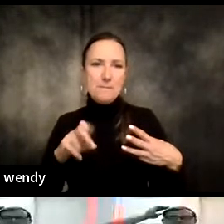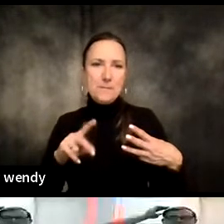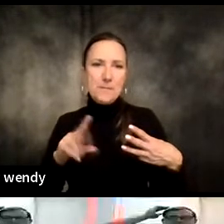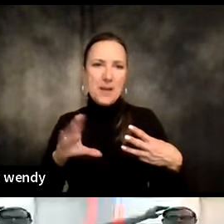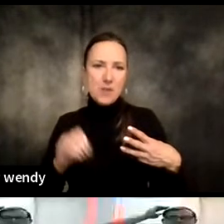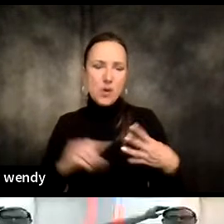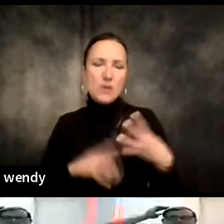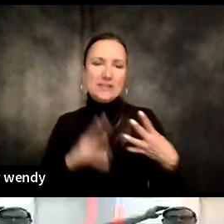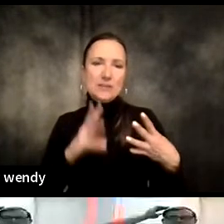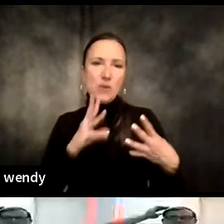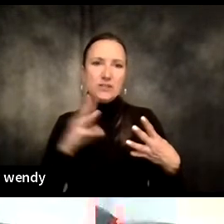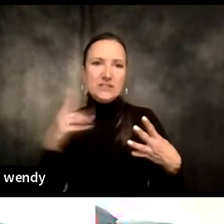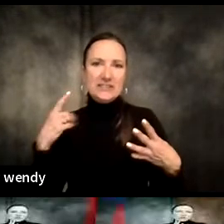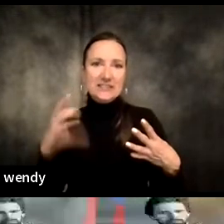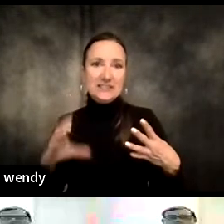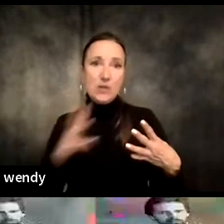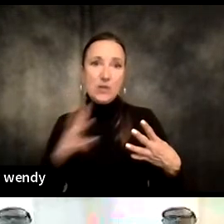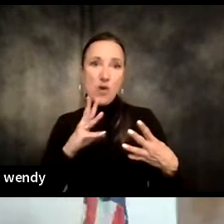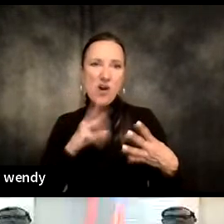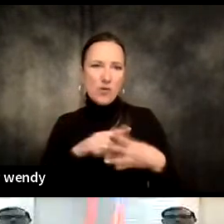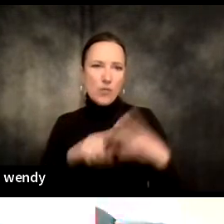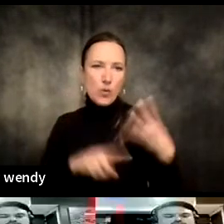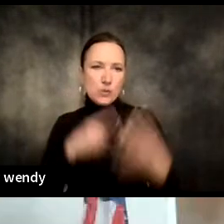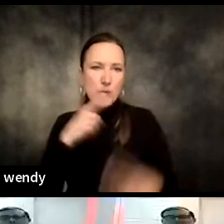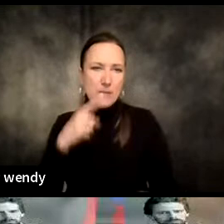DC Water are public utilities.